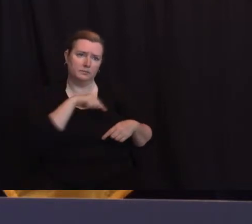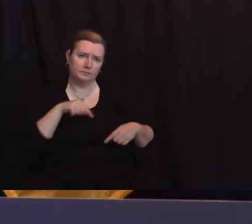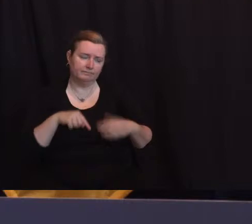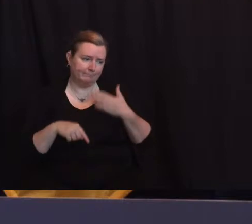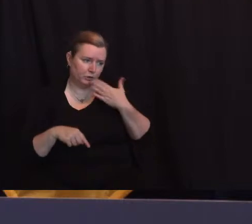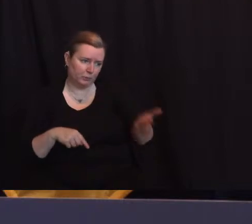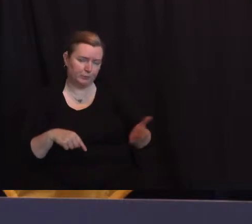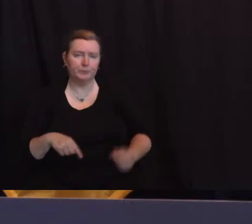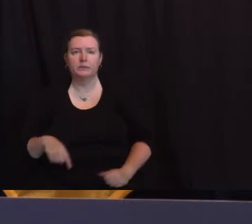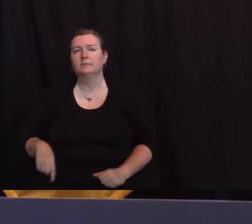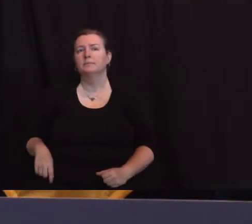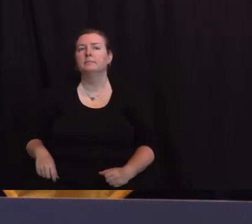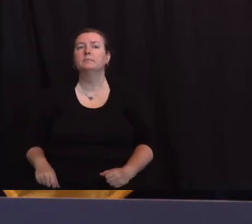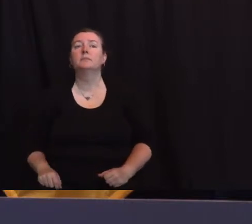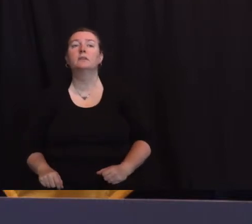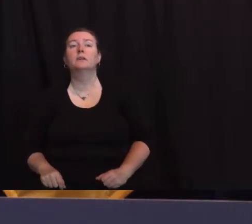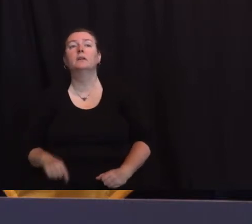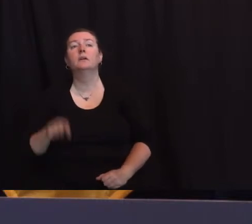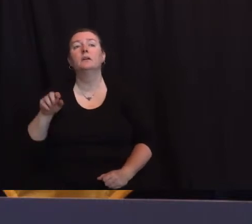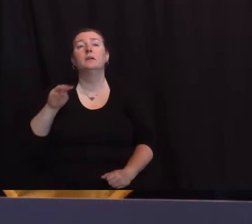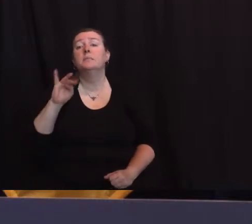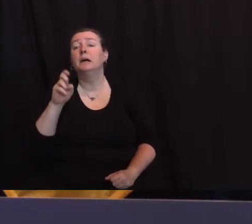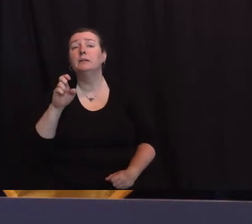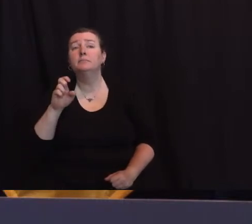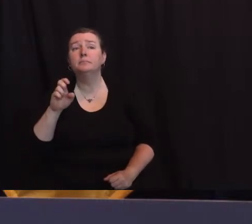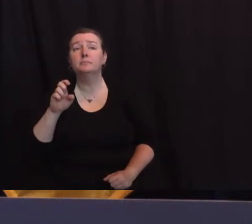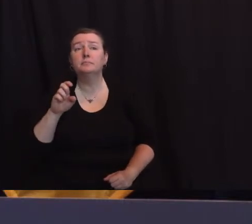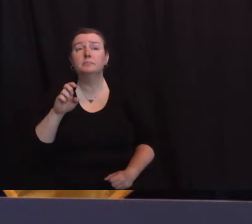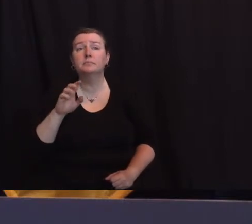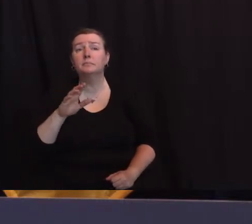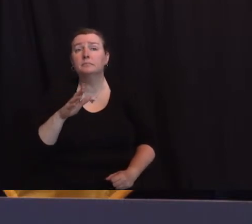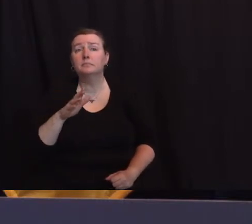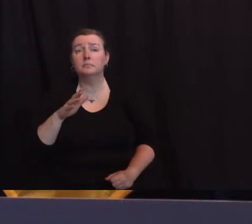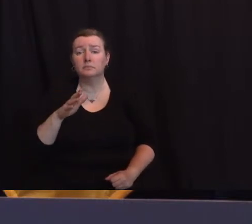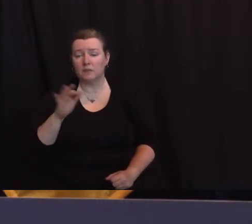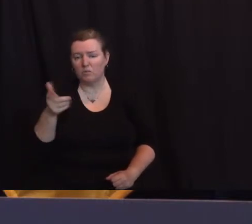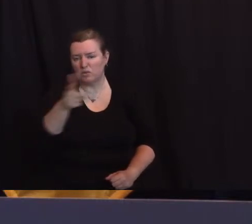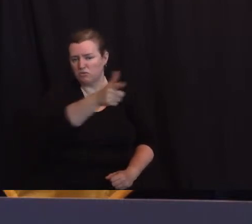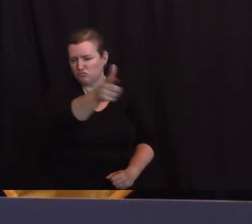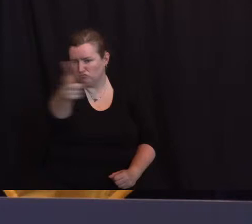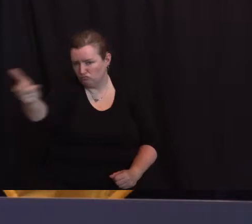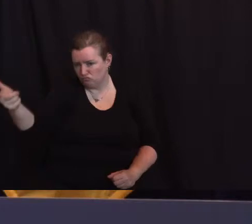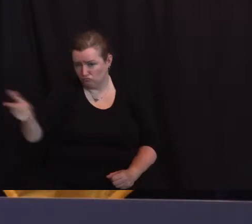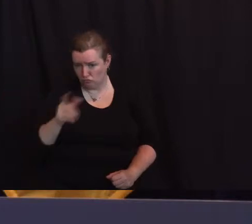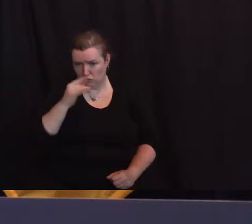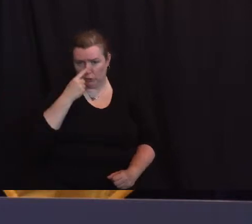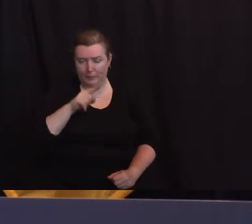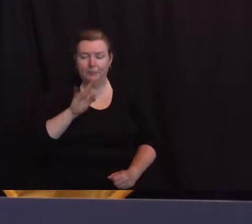Let's go back to Mike, and then we'll circle back, if that's okay. Thank you.